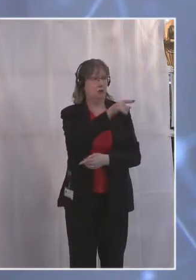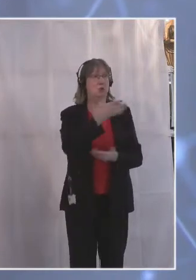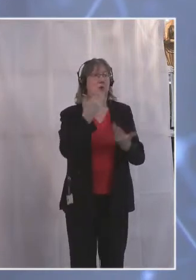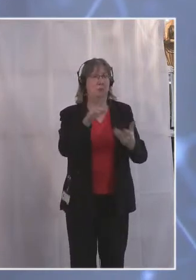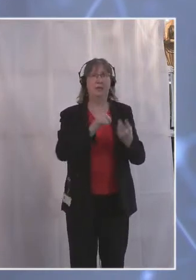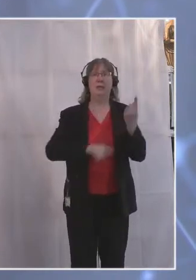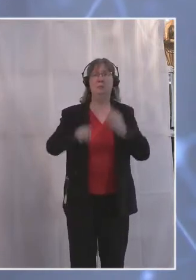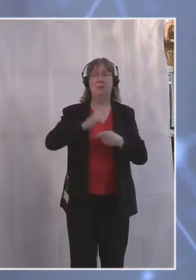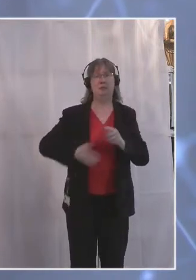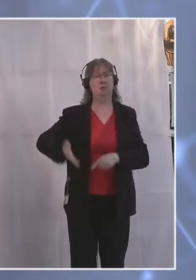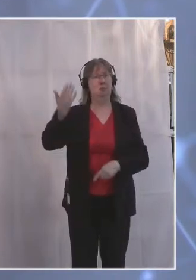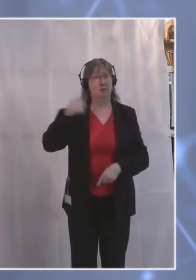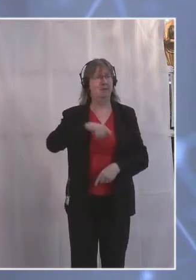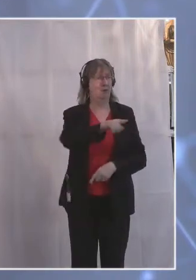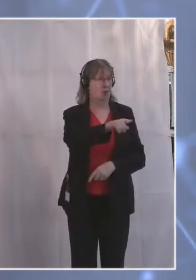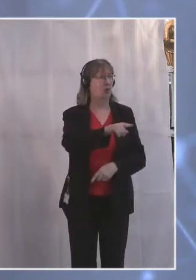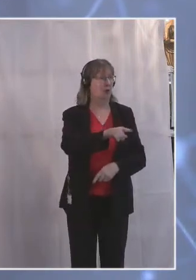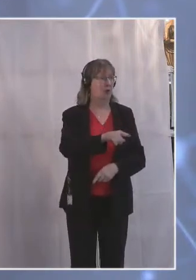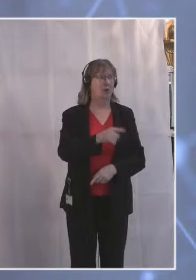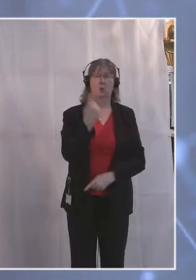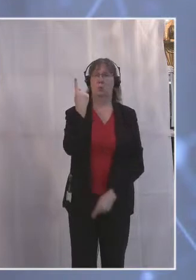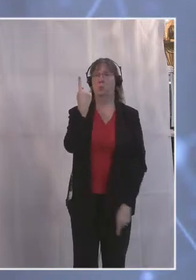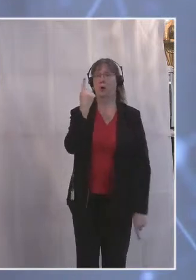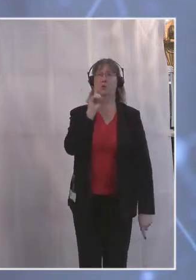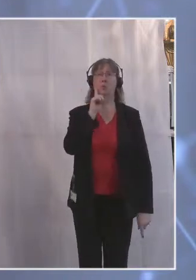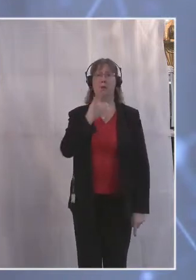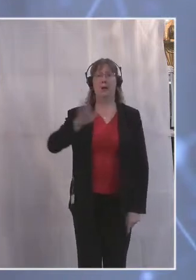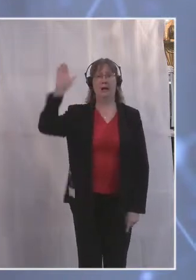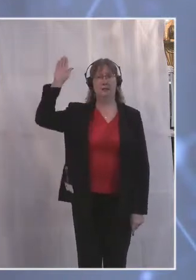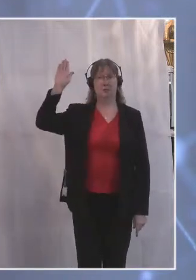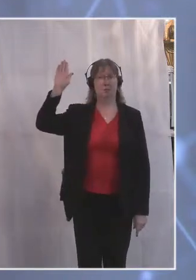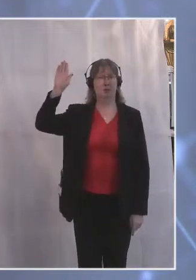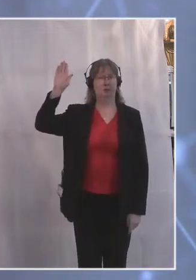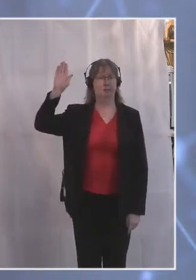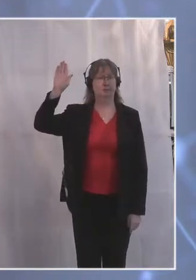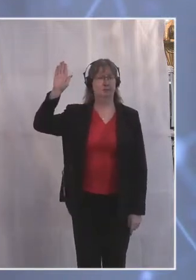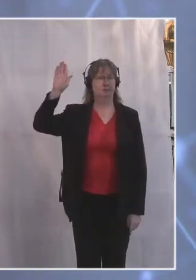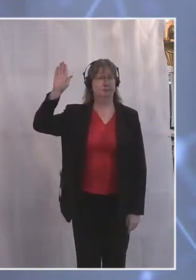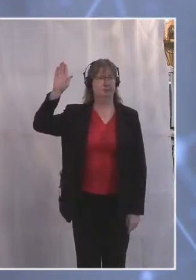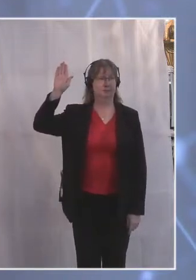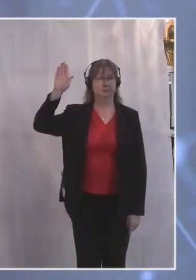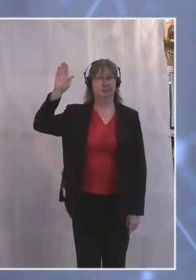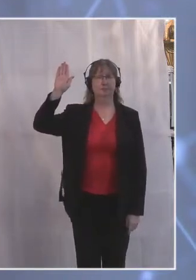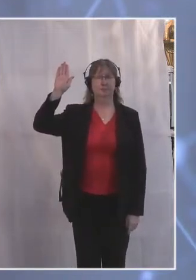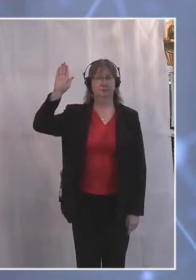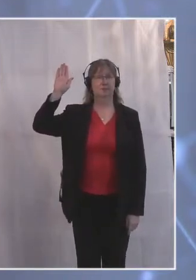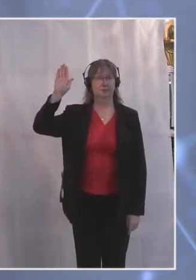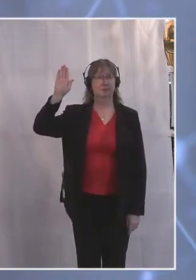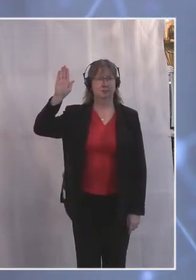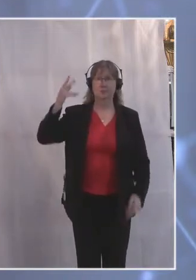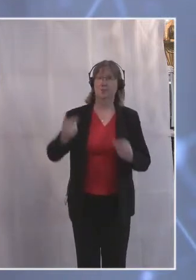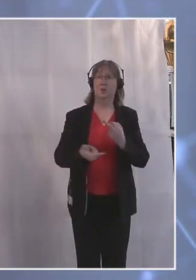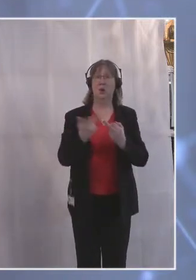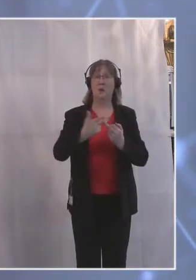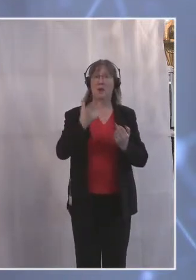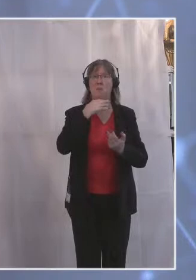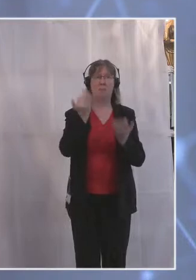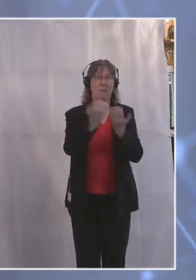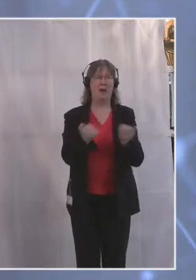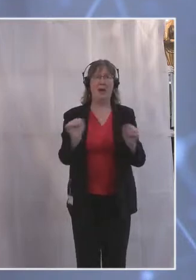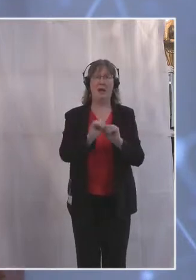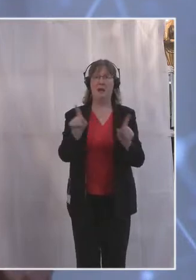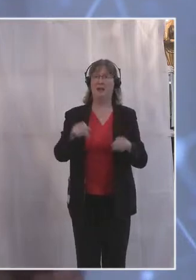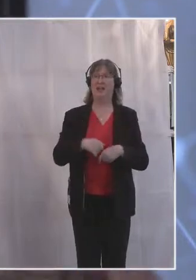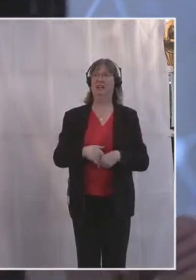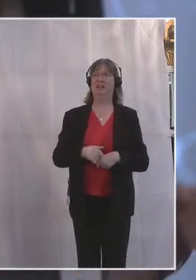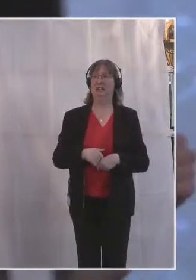in a meeting where actually we're the only woman who's present in the room? We're the only one here who's actually in the room. And sometimes you think, and I